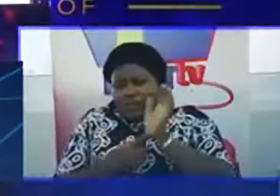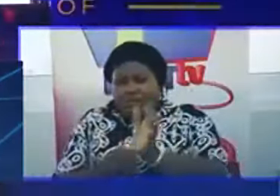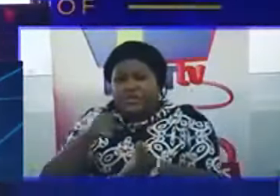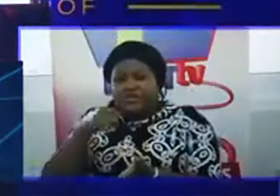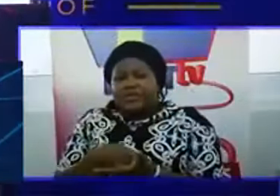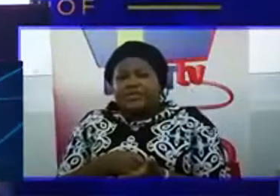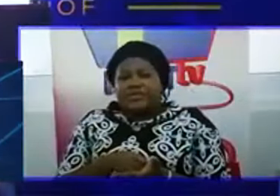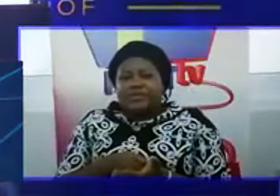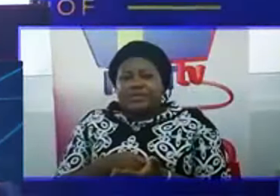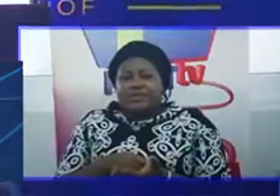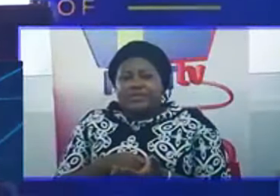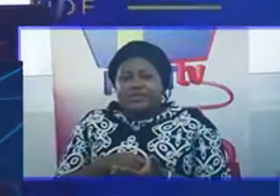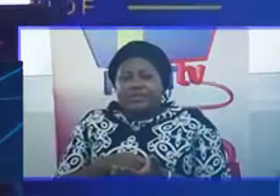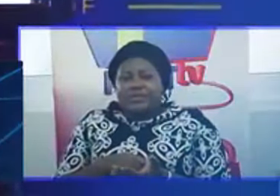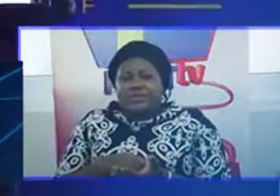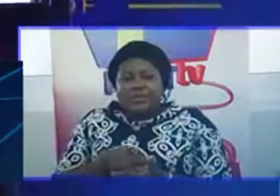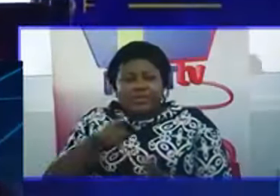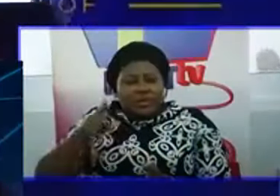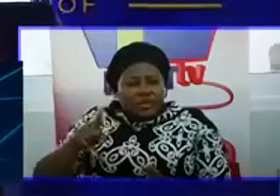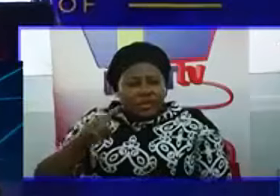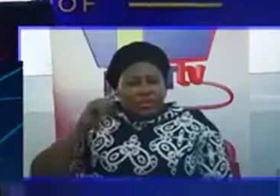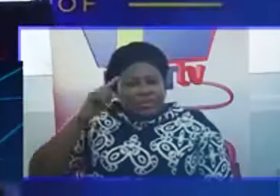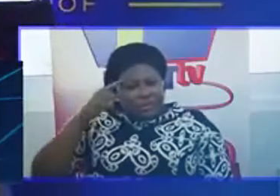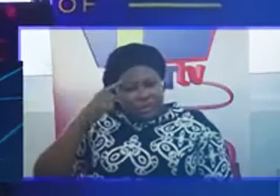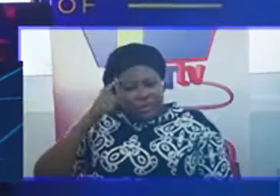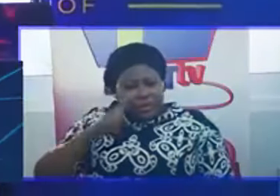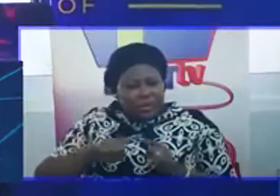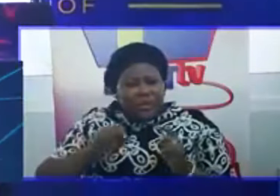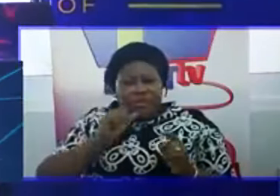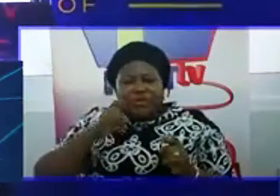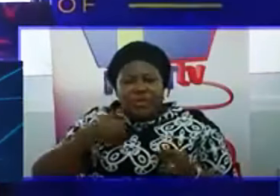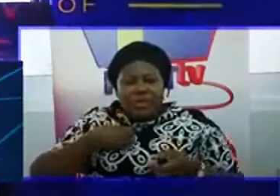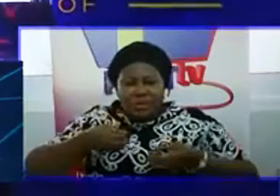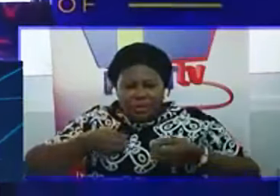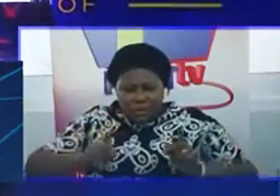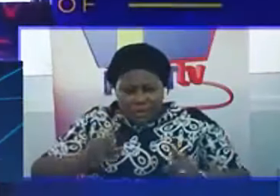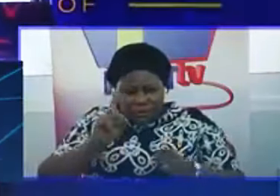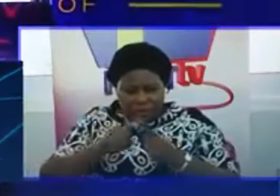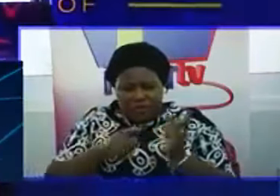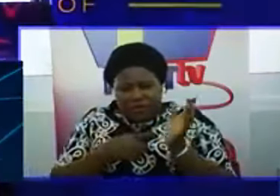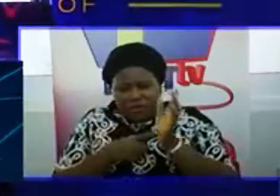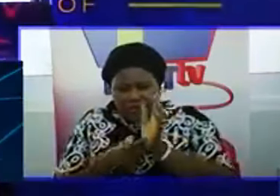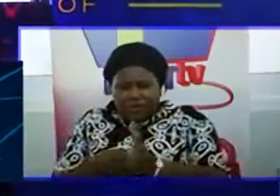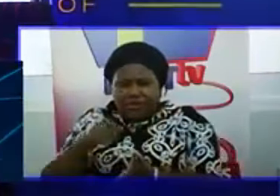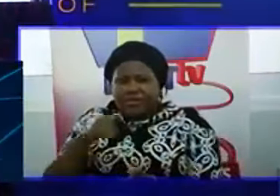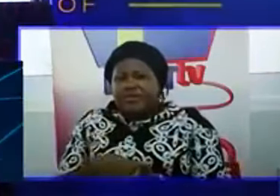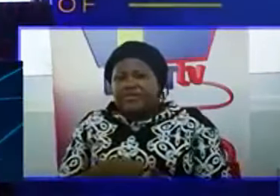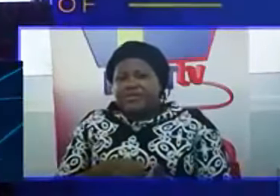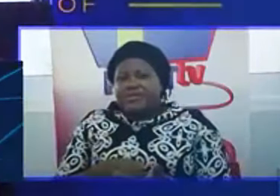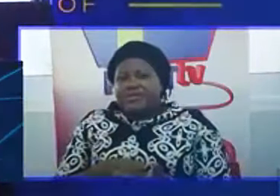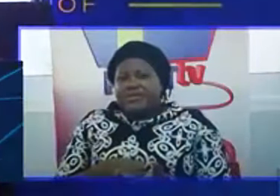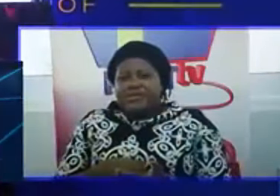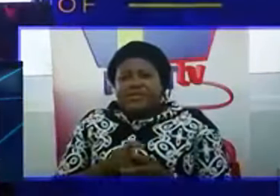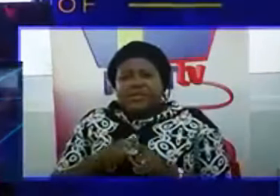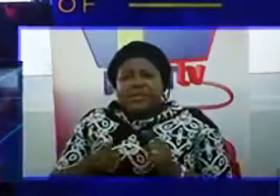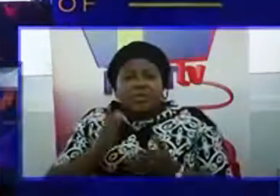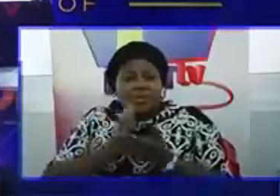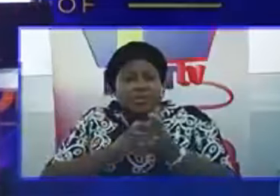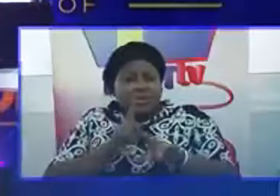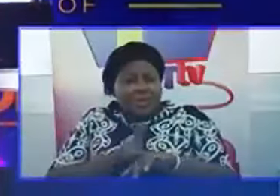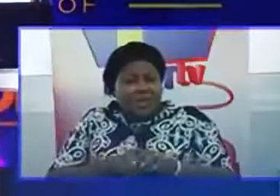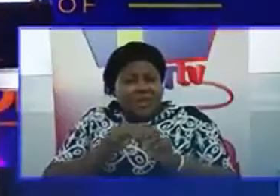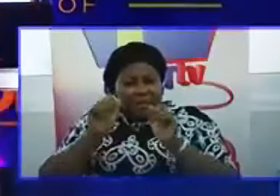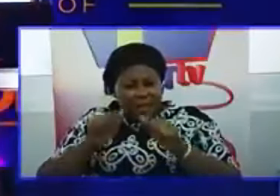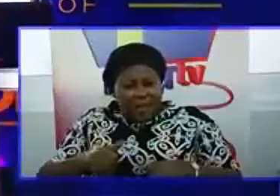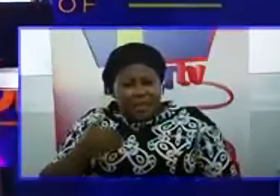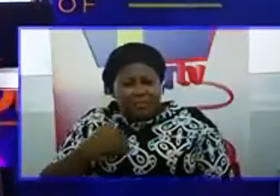He says that you have been concerned, but you had no opportunity to show it. So sometimes there could be that concern,